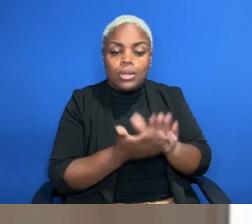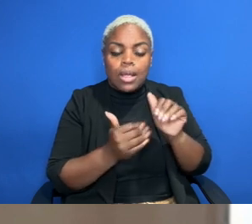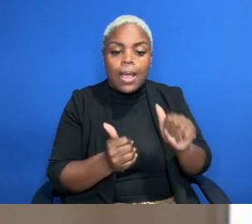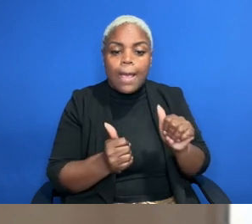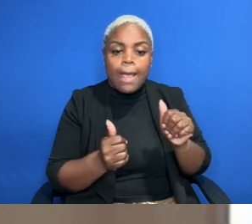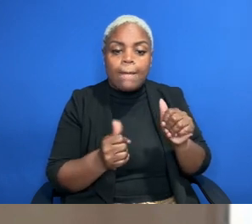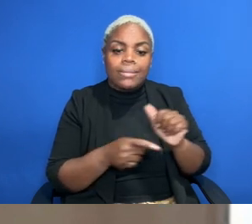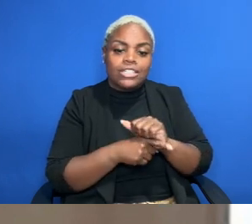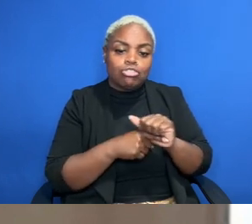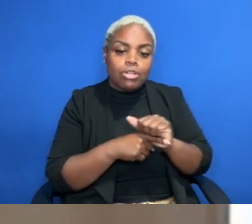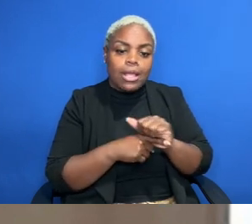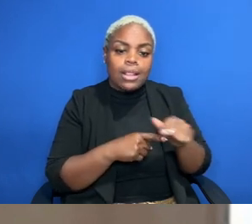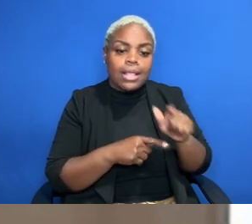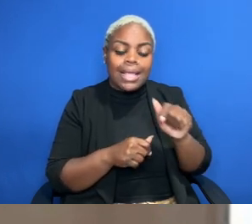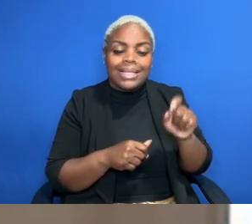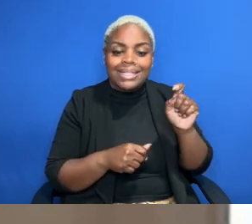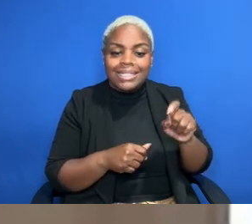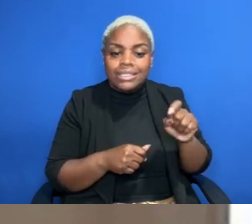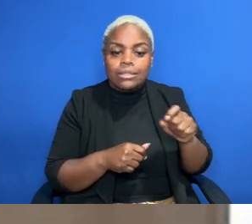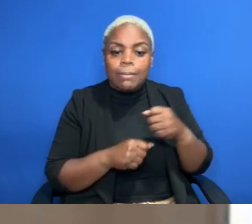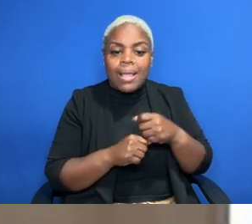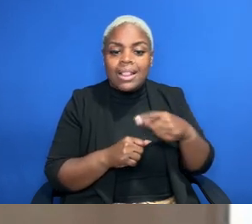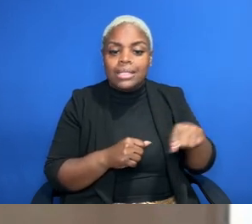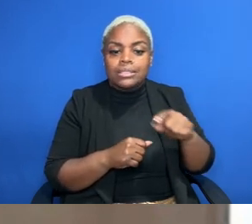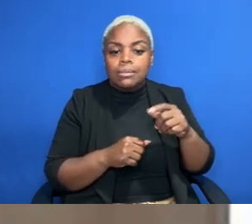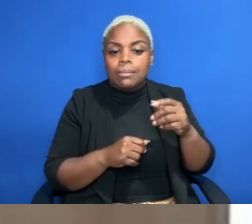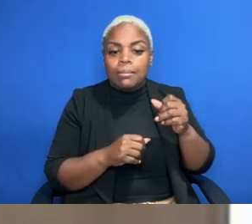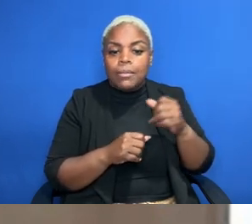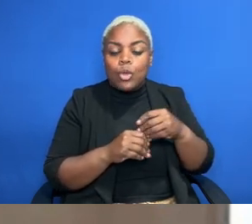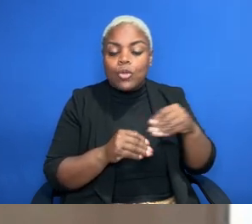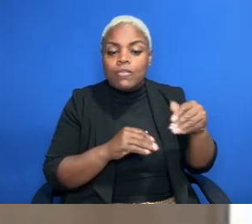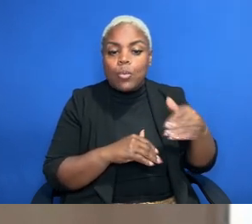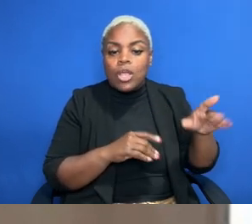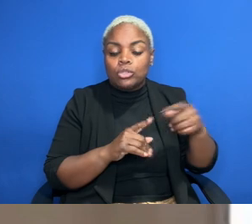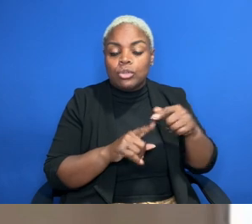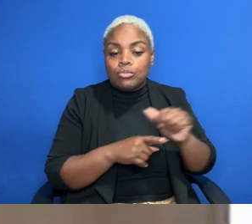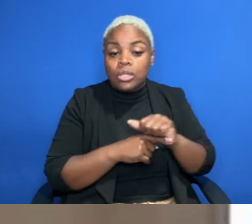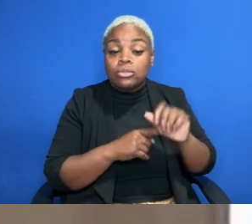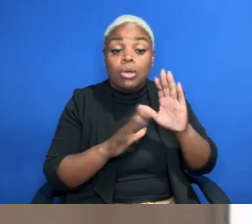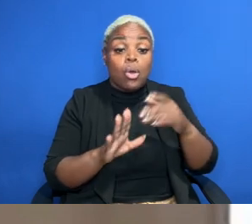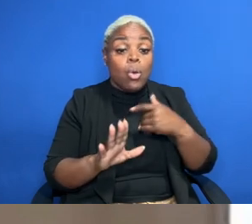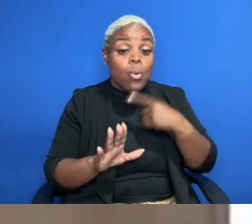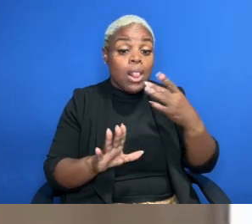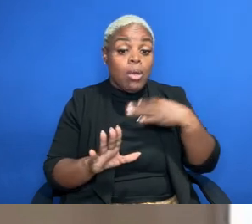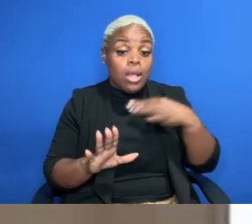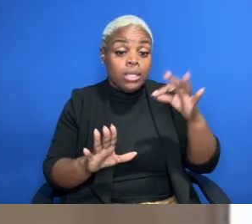all schools can get the training that they need to make these changes and move away from these practices.